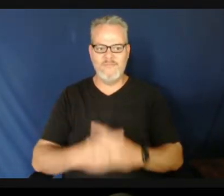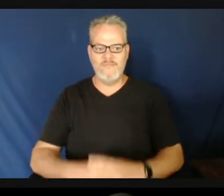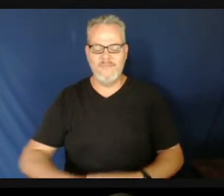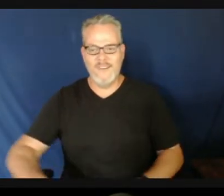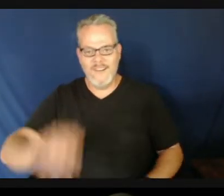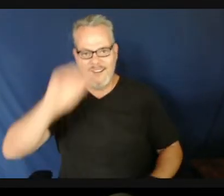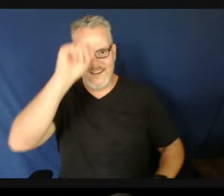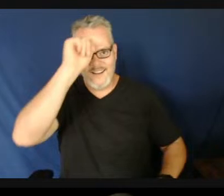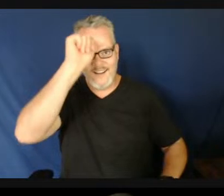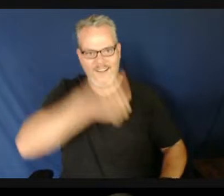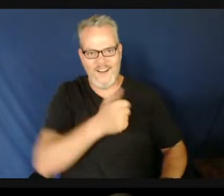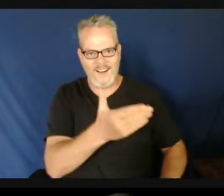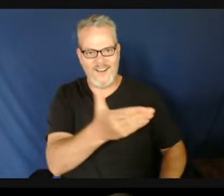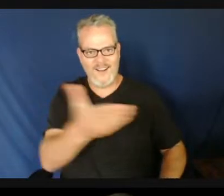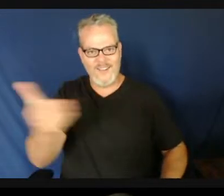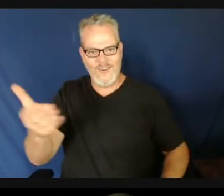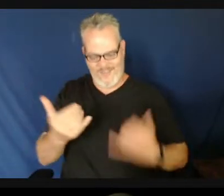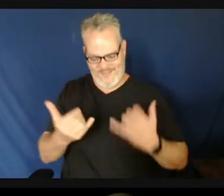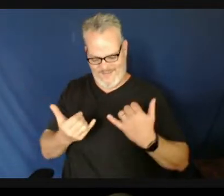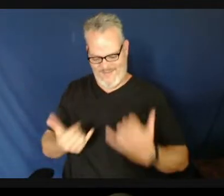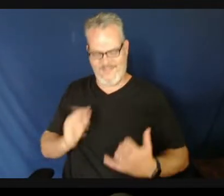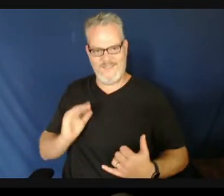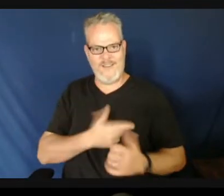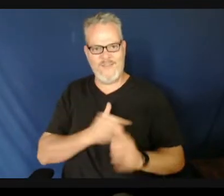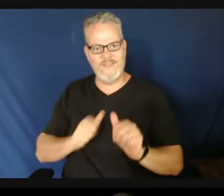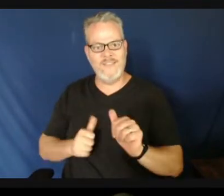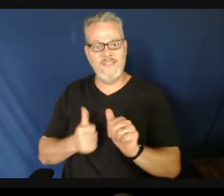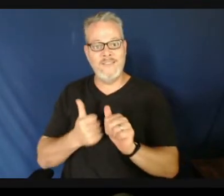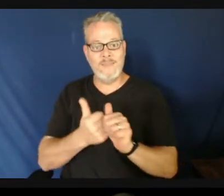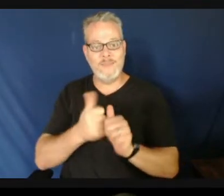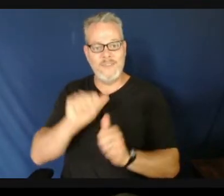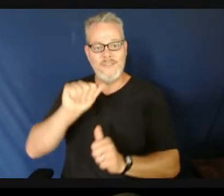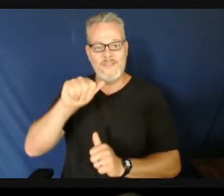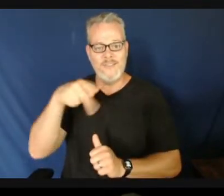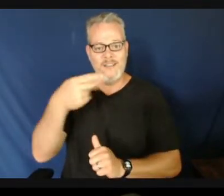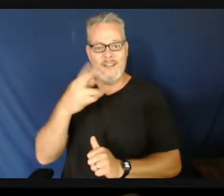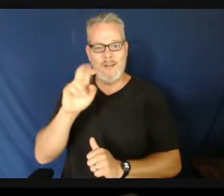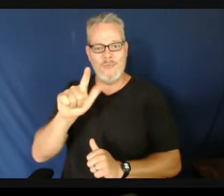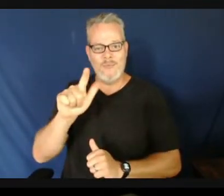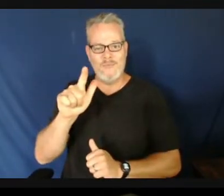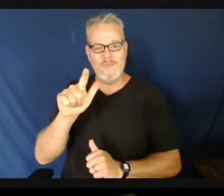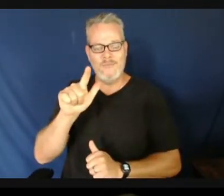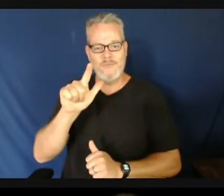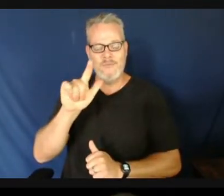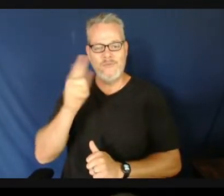Aloha, everyone. This is our Hawaiian Volcano summary for April 17th, 2025.